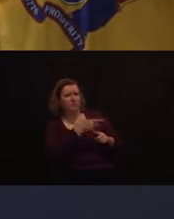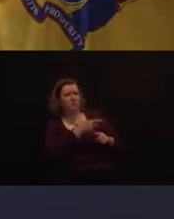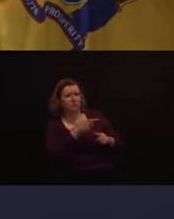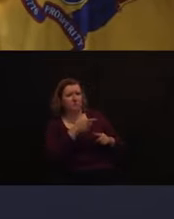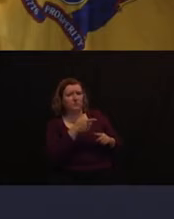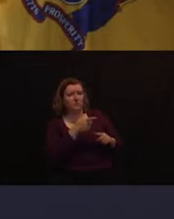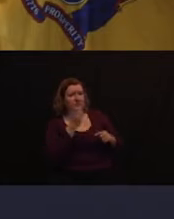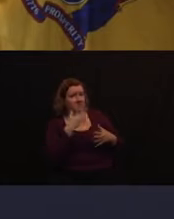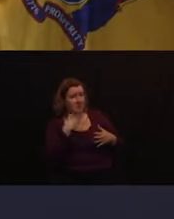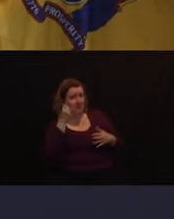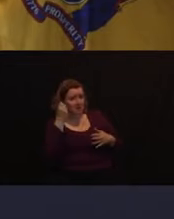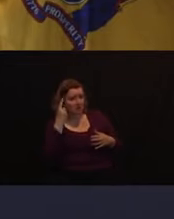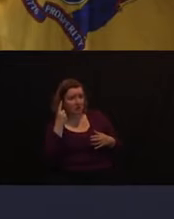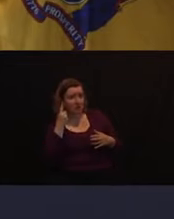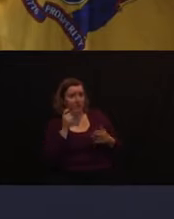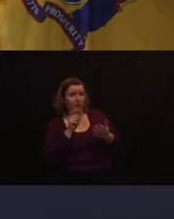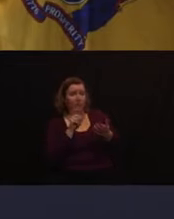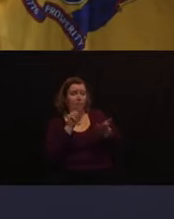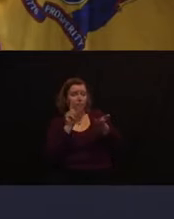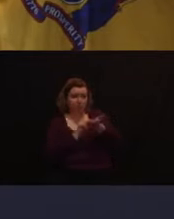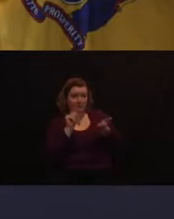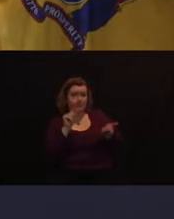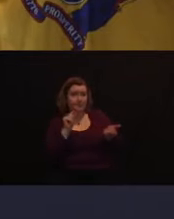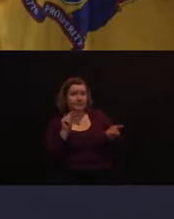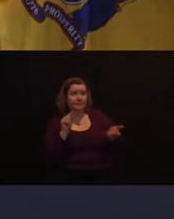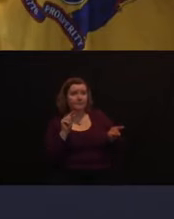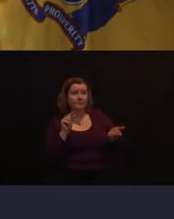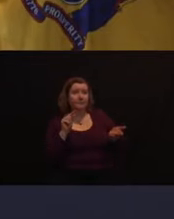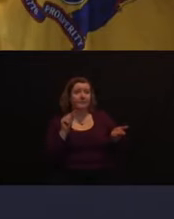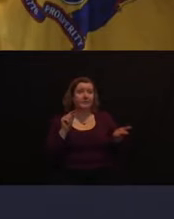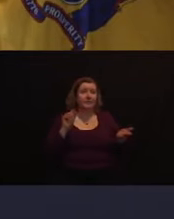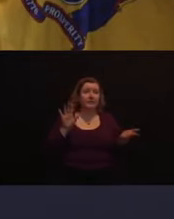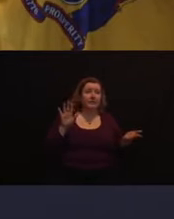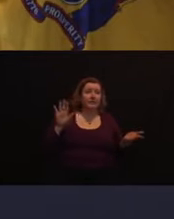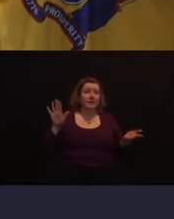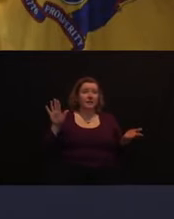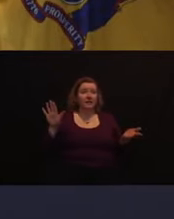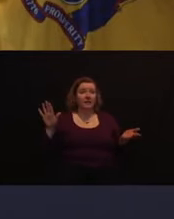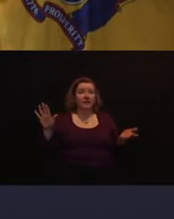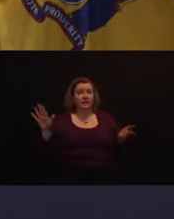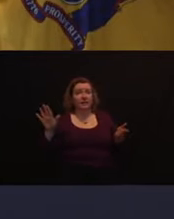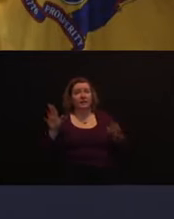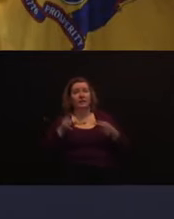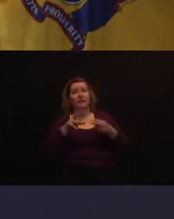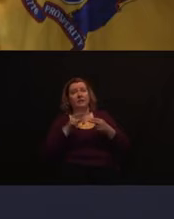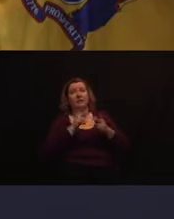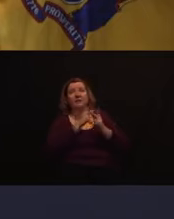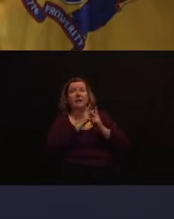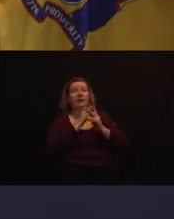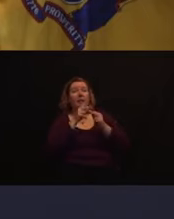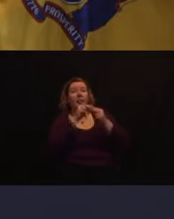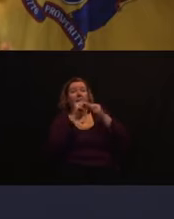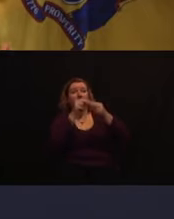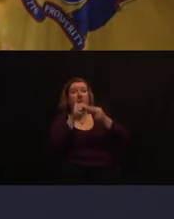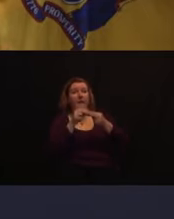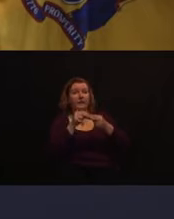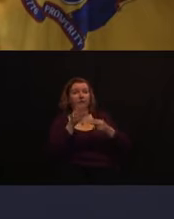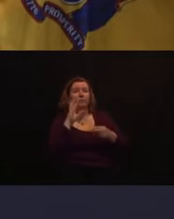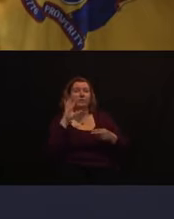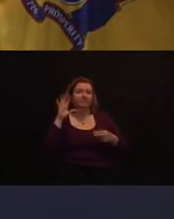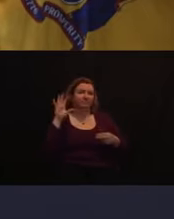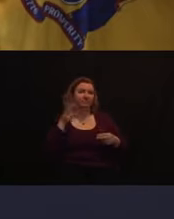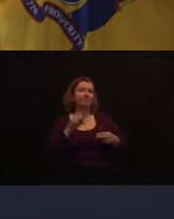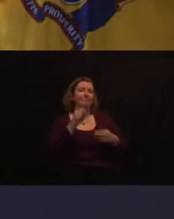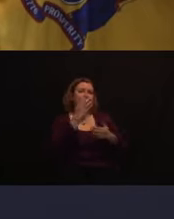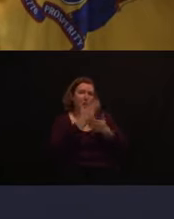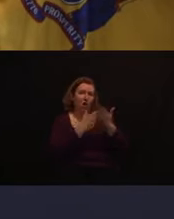understand it from the press, that their lenders are going to get an equity stake in their non-New Jersey assets, Minnesota and